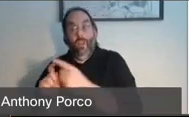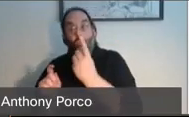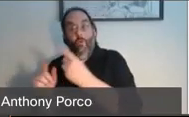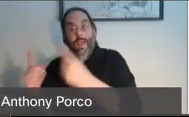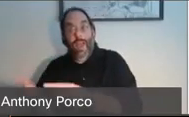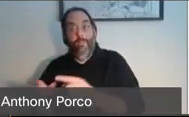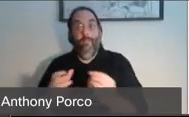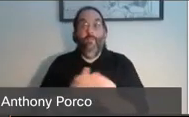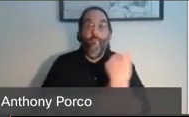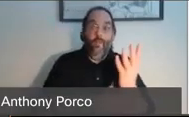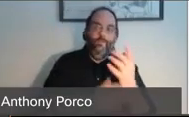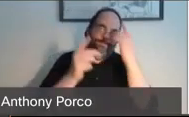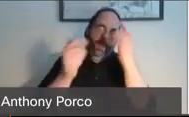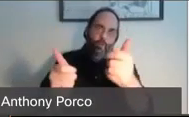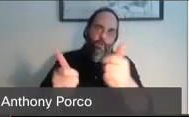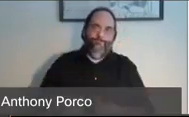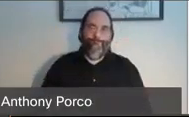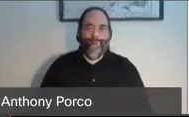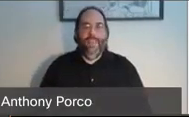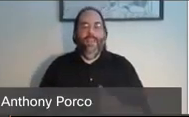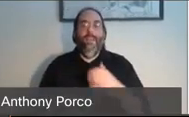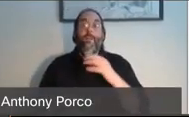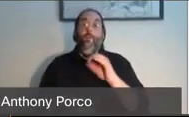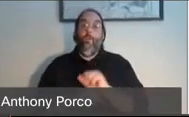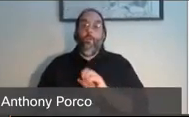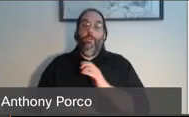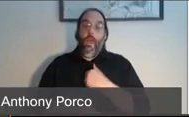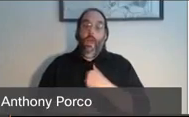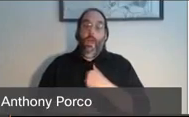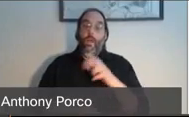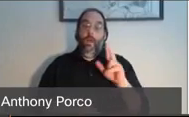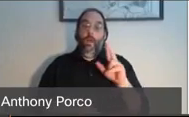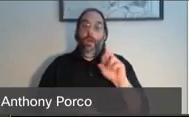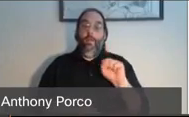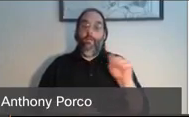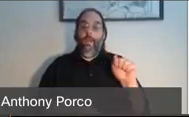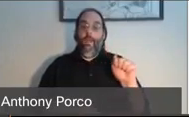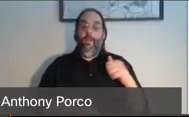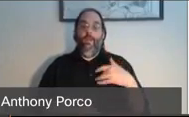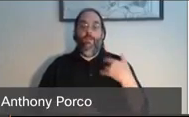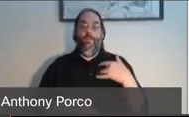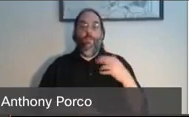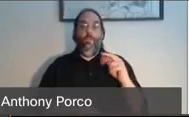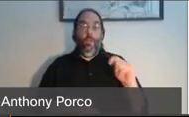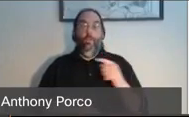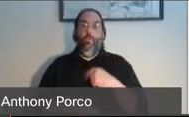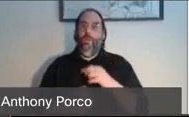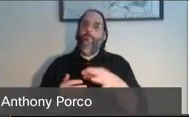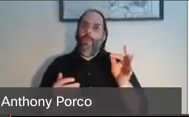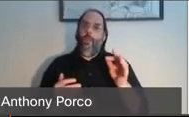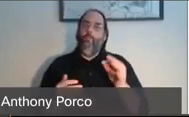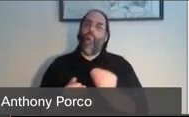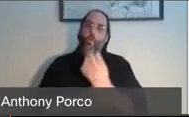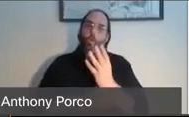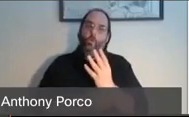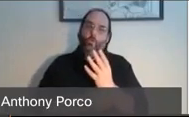is optional. As for my colleagues and I, at RSA Sensory Unit, we choose growth. And as a